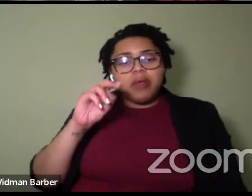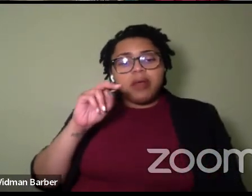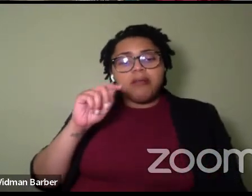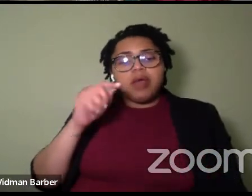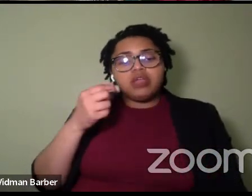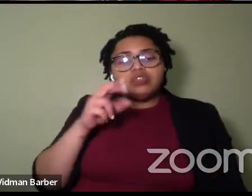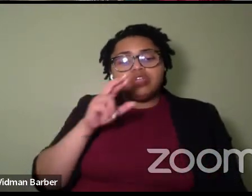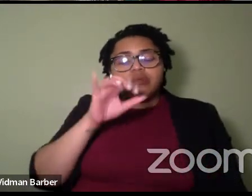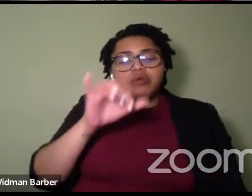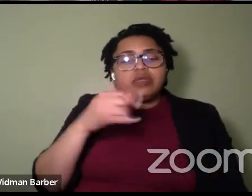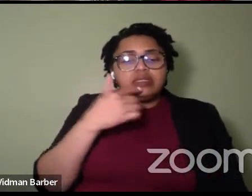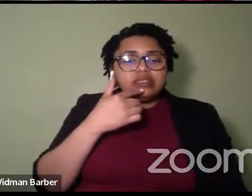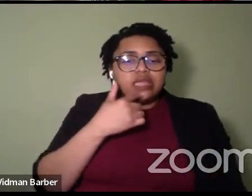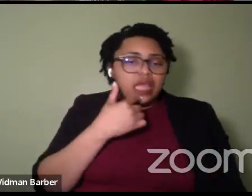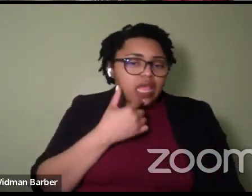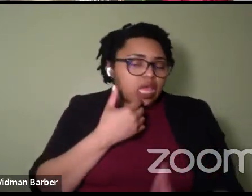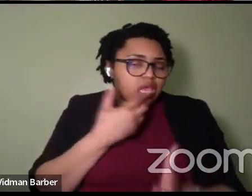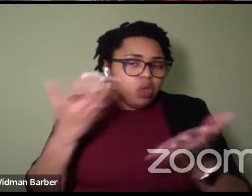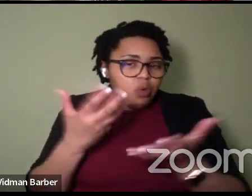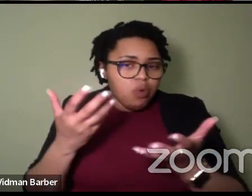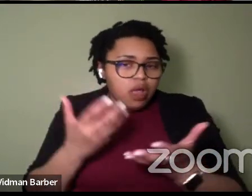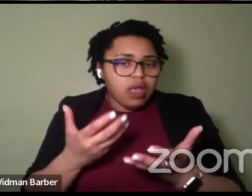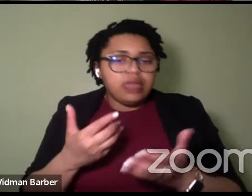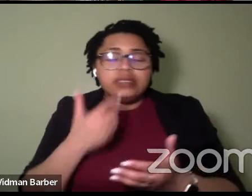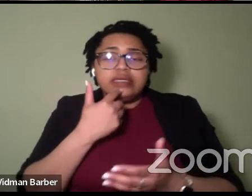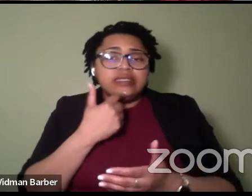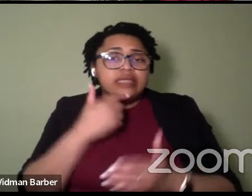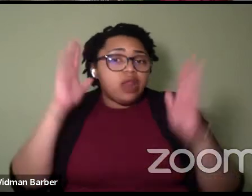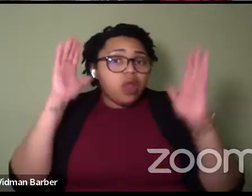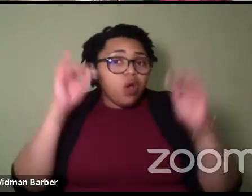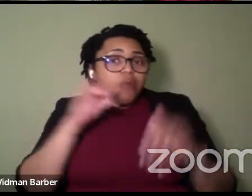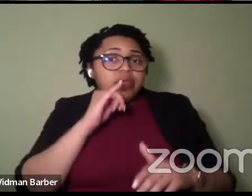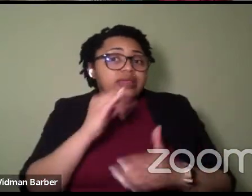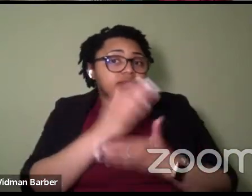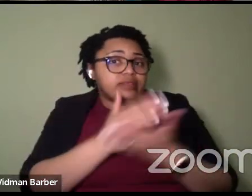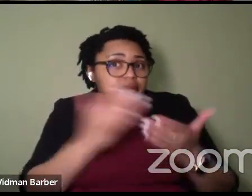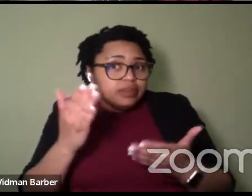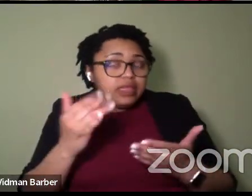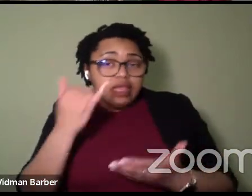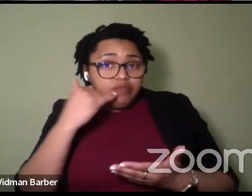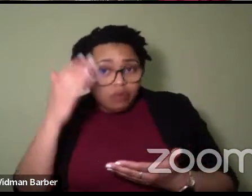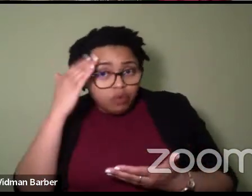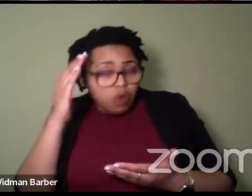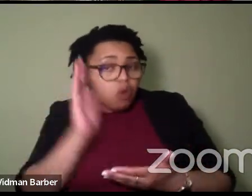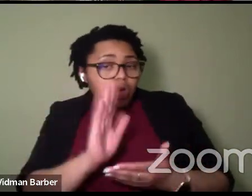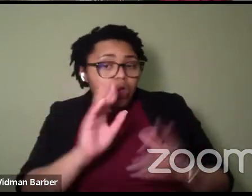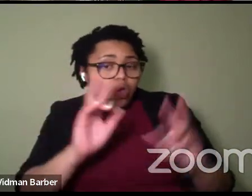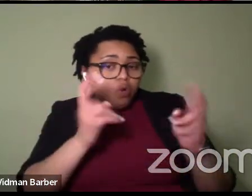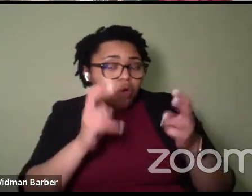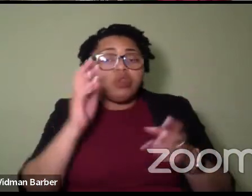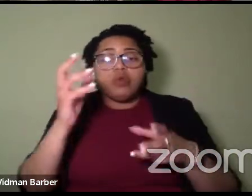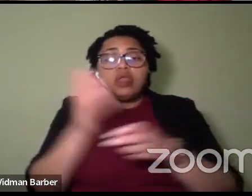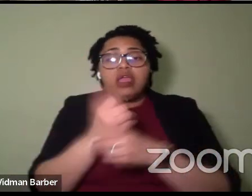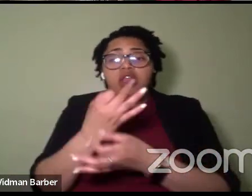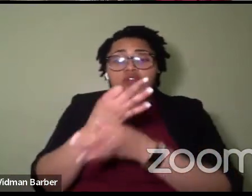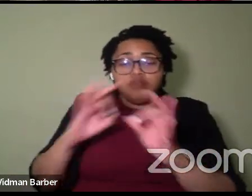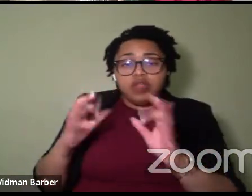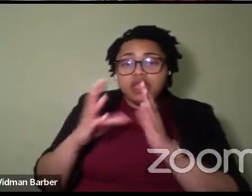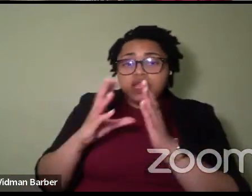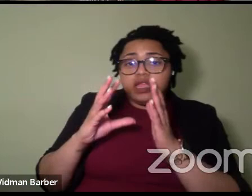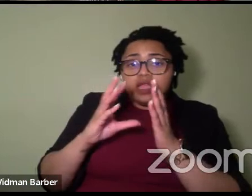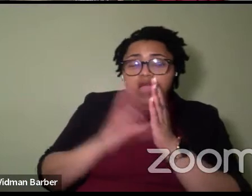you will get a free copy of Fresh Banana Leaves. And then maybe we'll talk